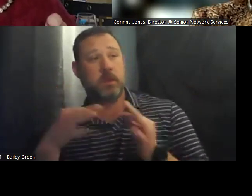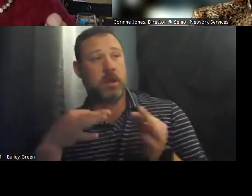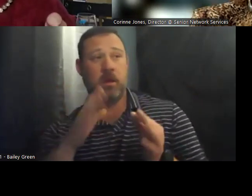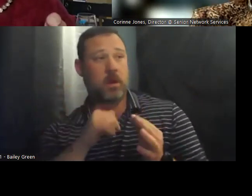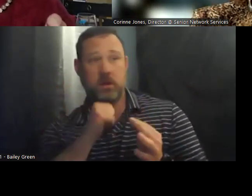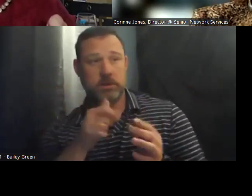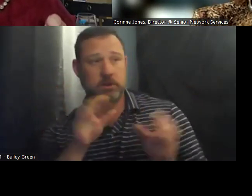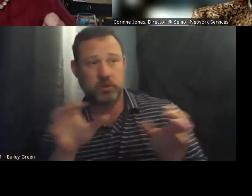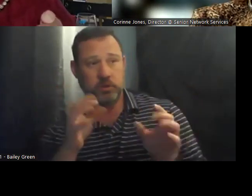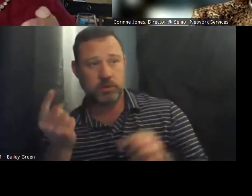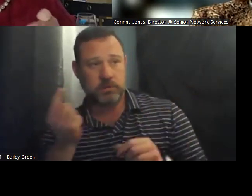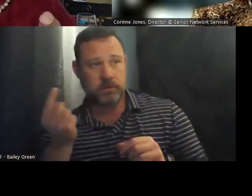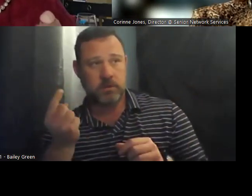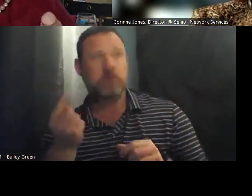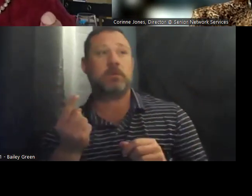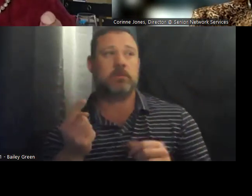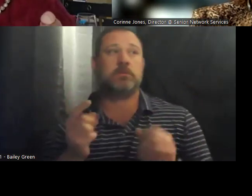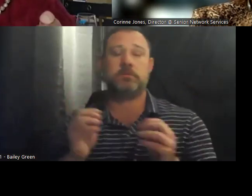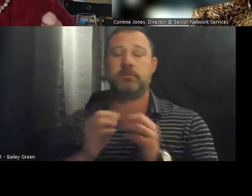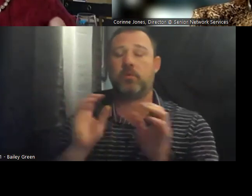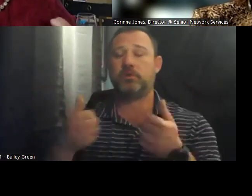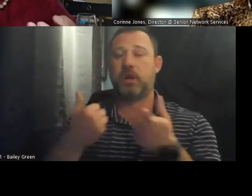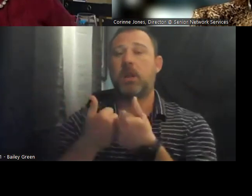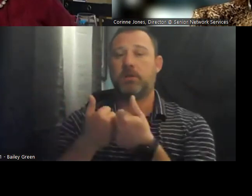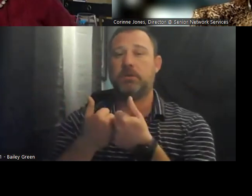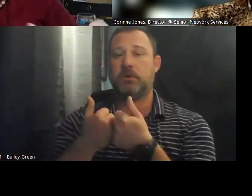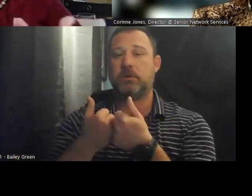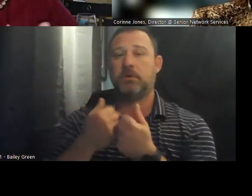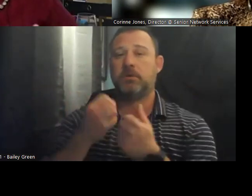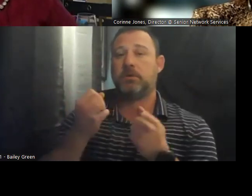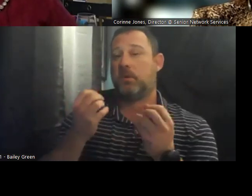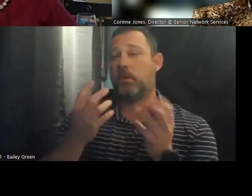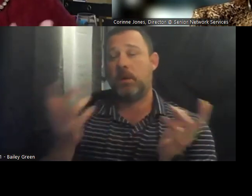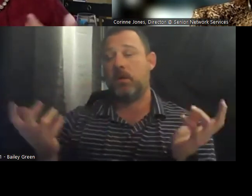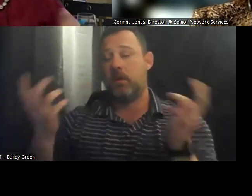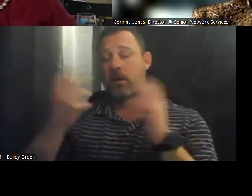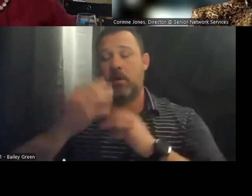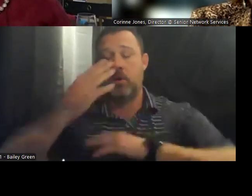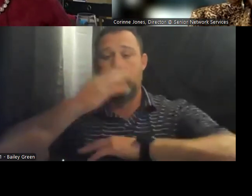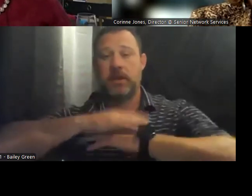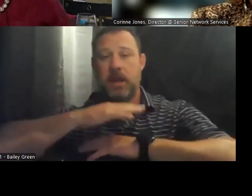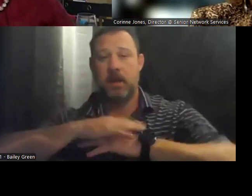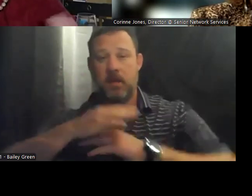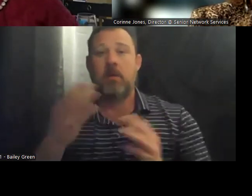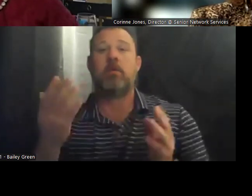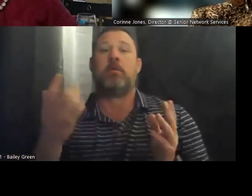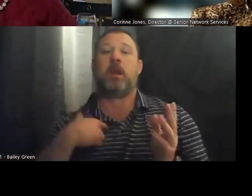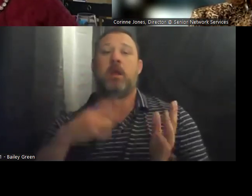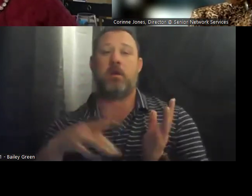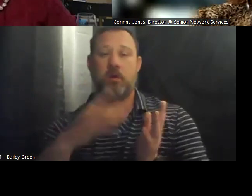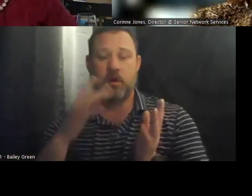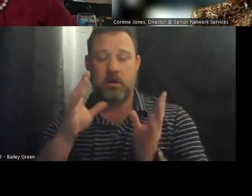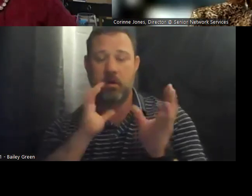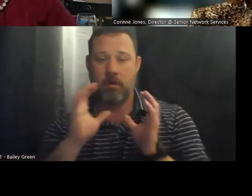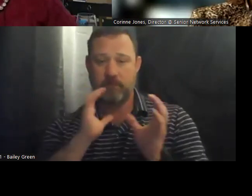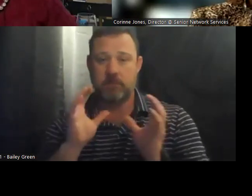do something, it's a little more challenging. So we just brought them all to the table, folded them in at our center conference